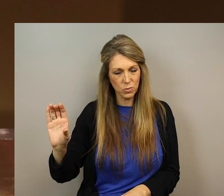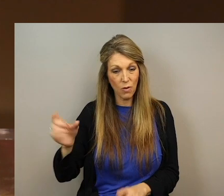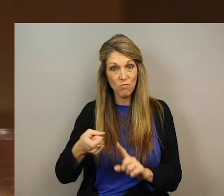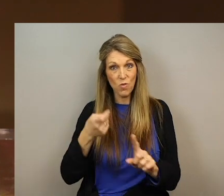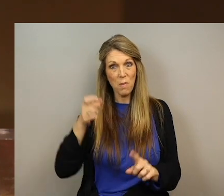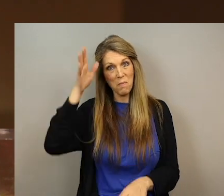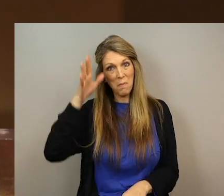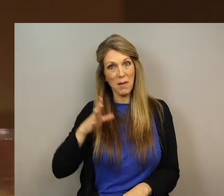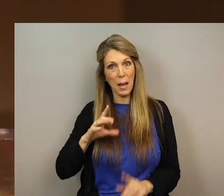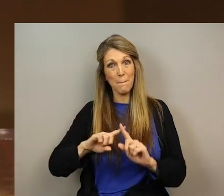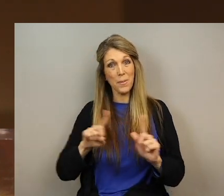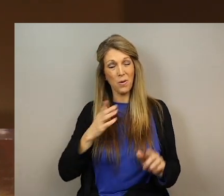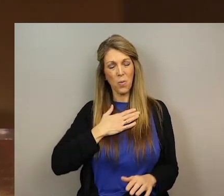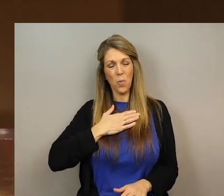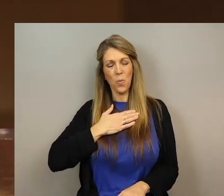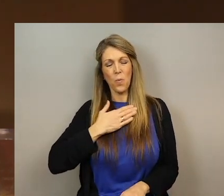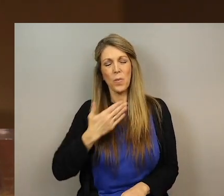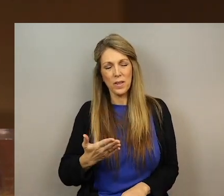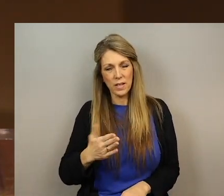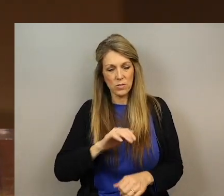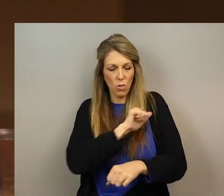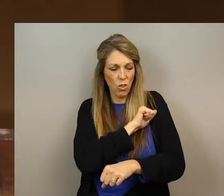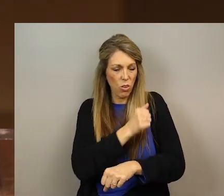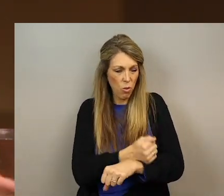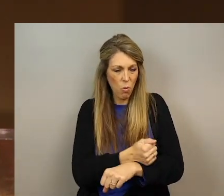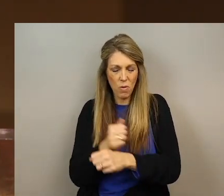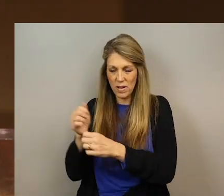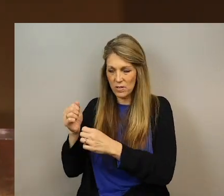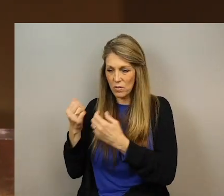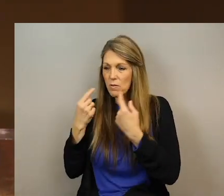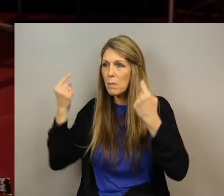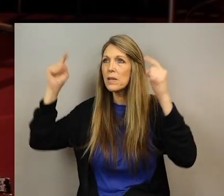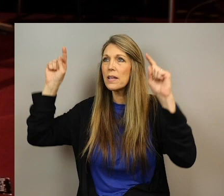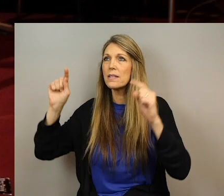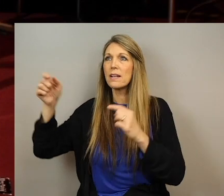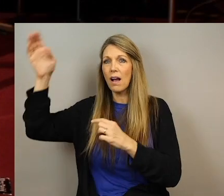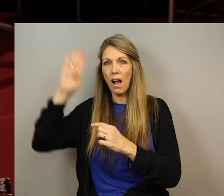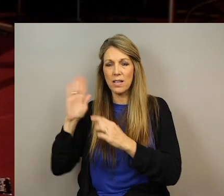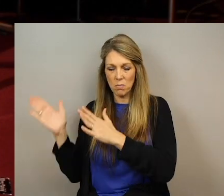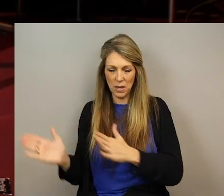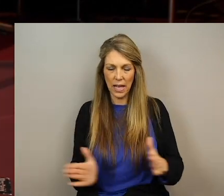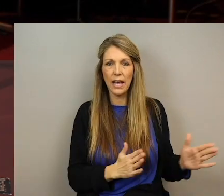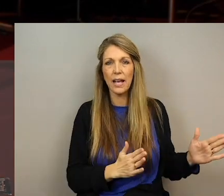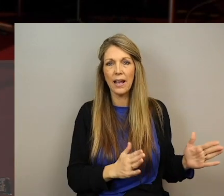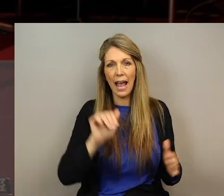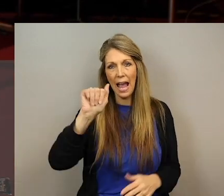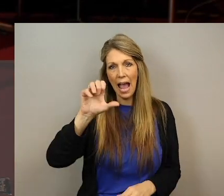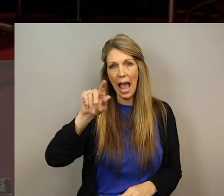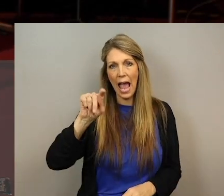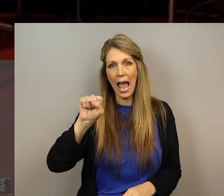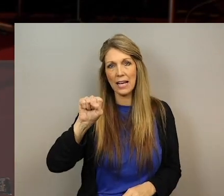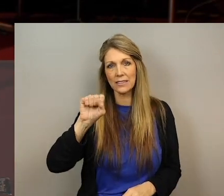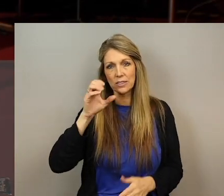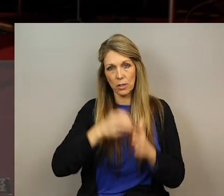put on the cross willingly under the authority and sovereign plan of God the Father. We see this in Acts chapter 2, verse